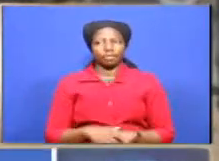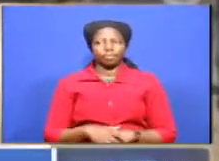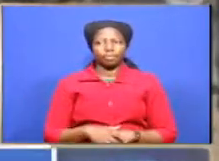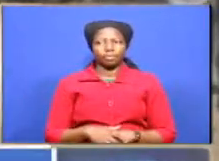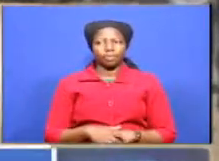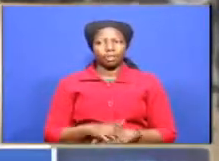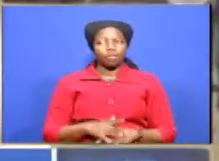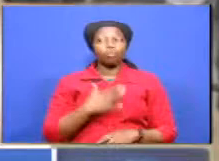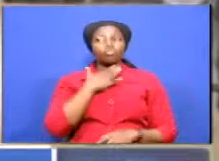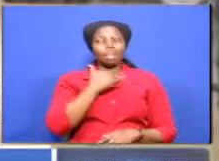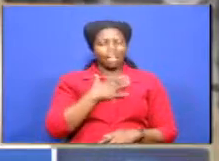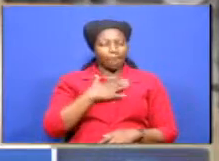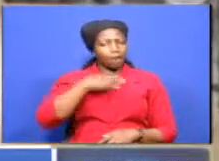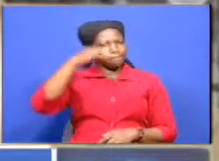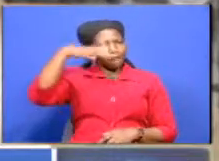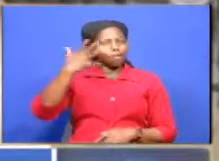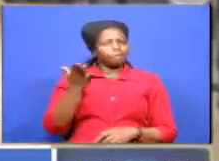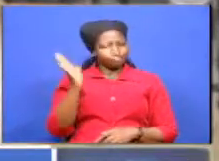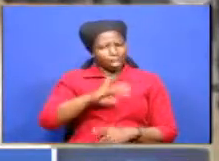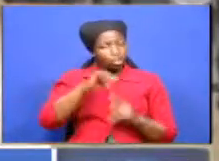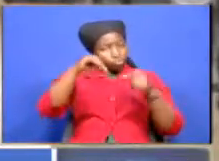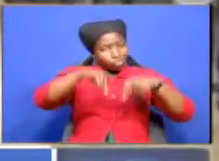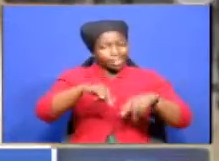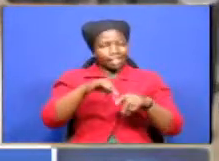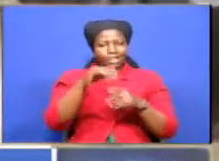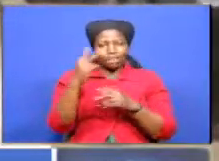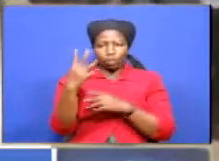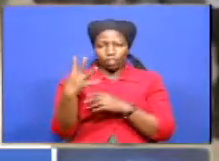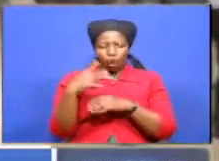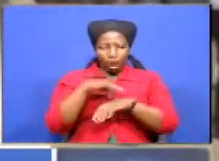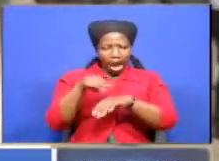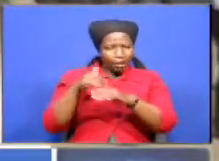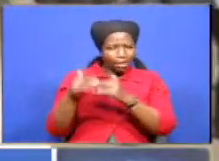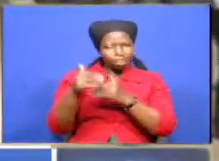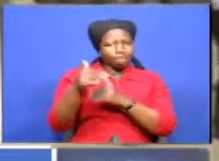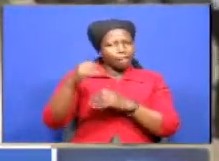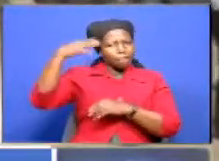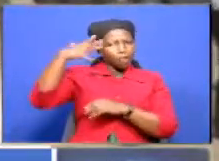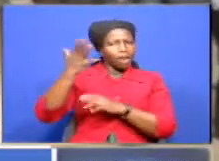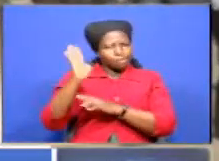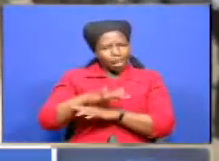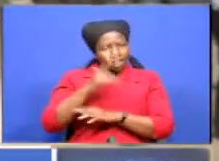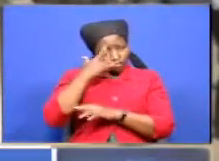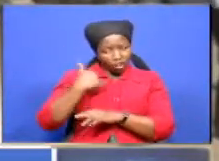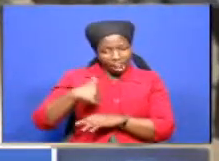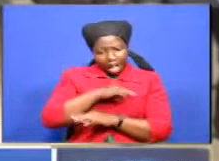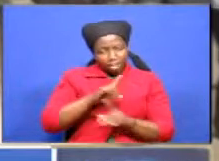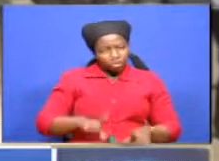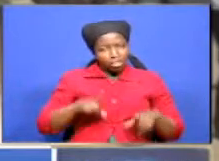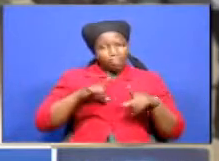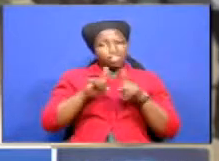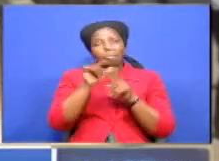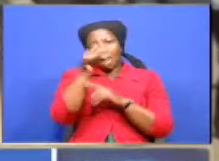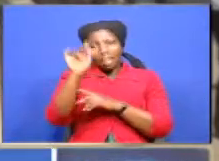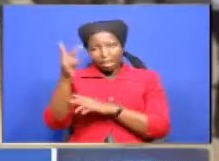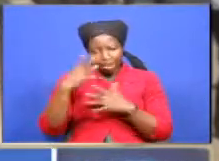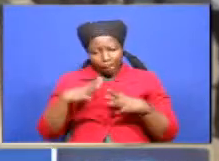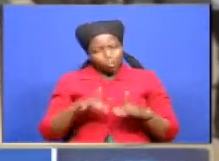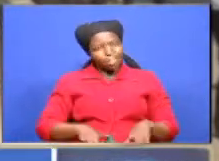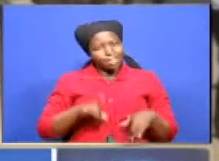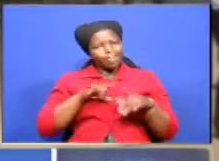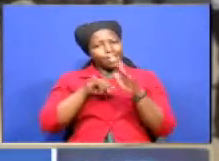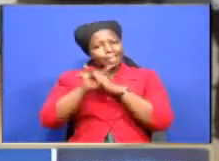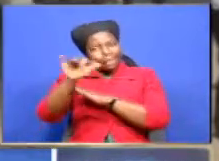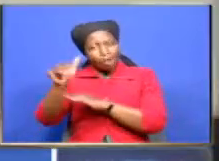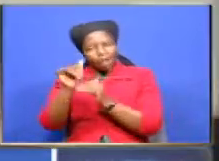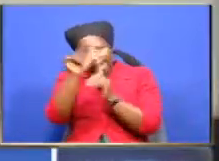yetu irudishwe leo, within 24 hours hiyo moto irudi. Sisi naye tuishi kama Wakenya wengine wenye wanaishi dauni, wenye wanaishi kwa vijiji